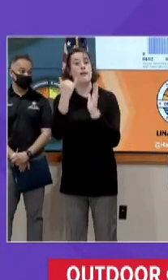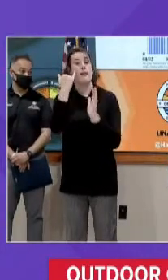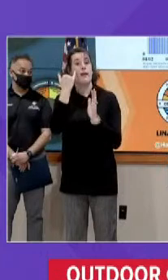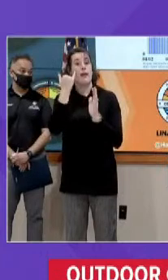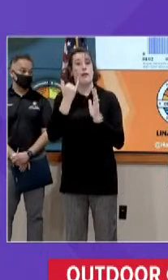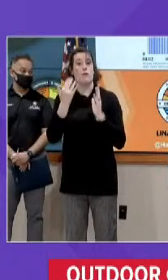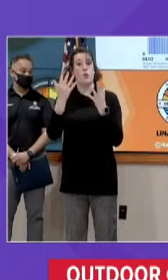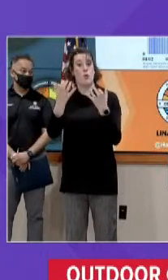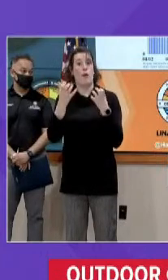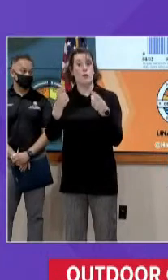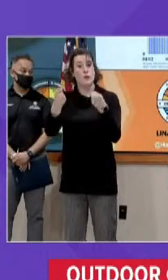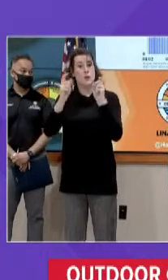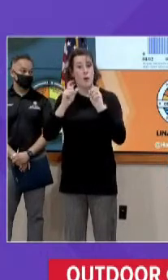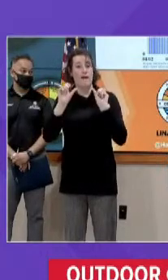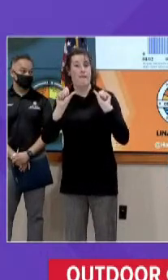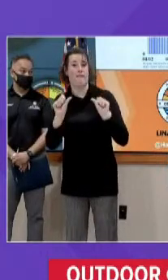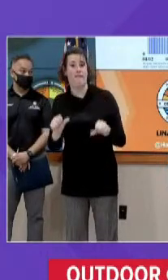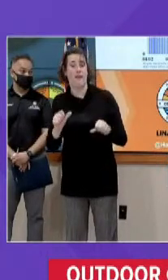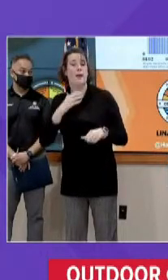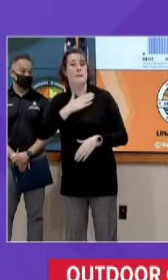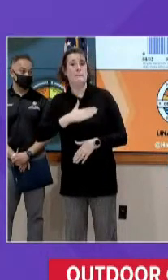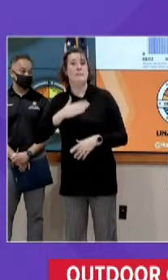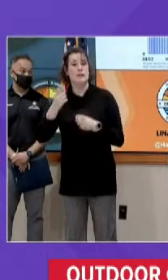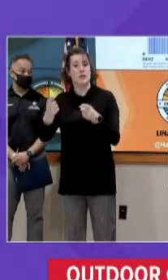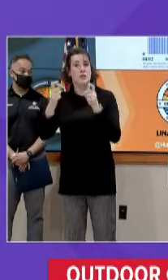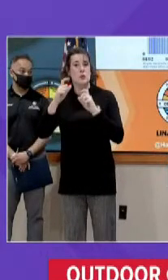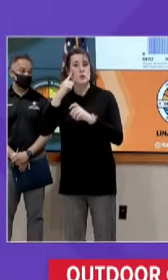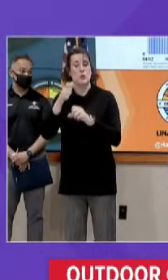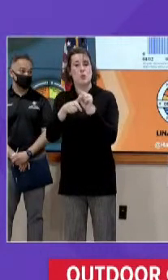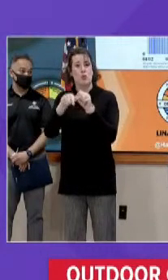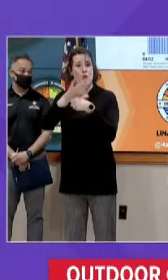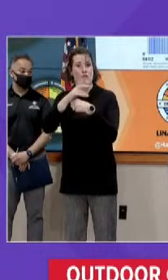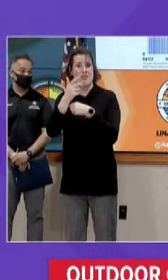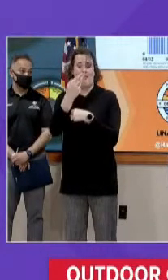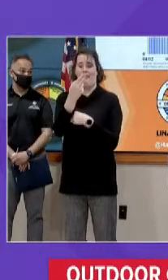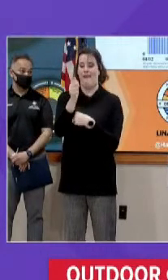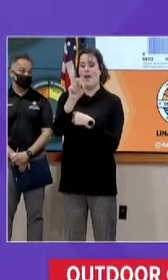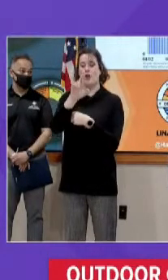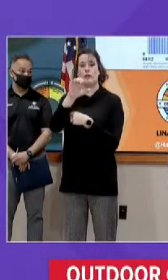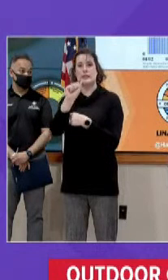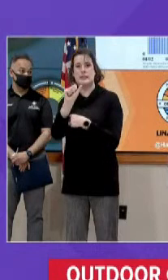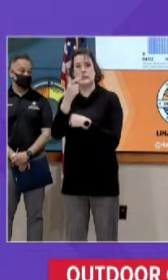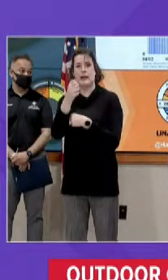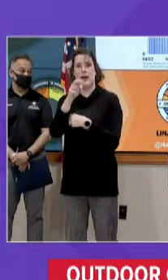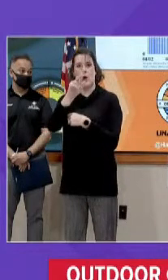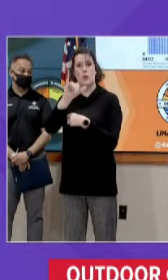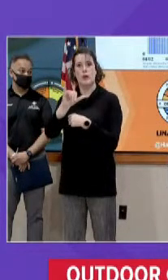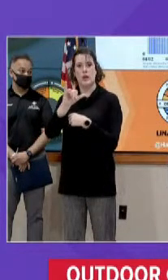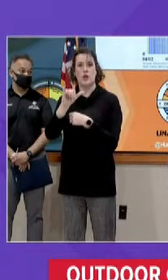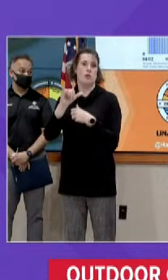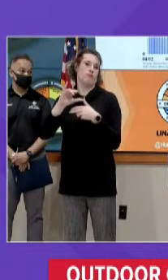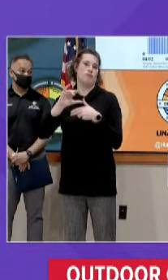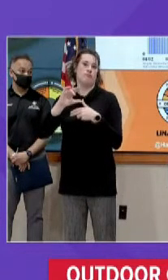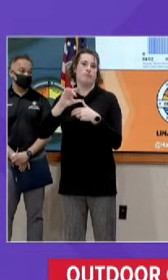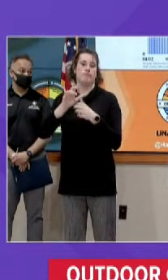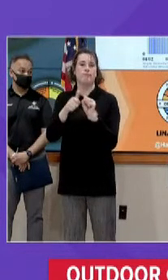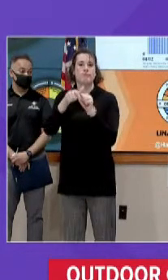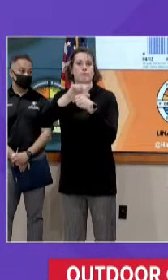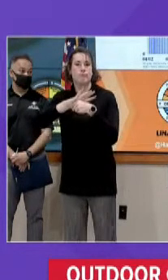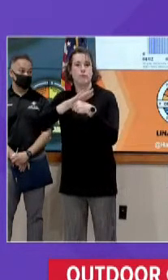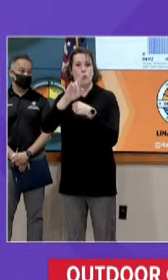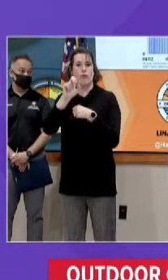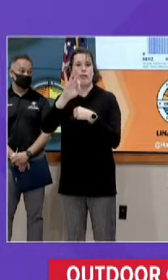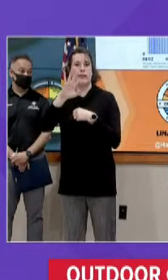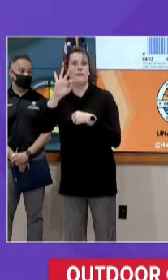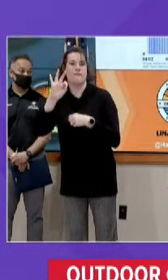donations to the Greater Houston COVID-19 Relief Fund. The information is at readyharris.org. It will help our community, and